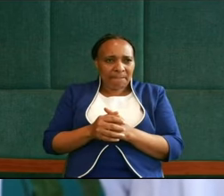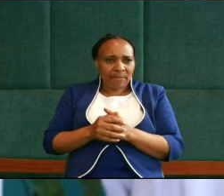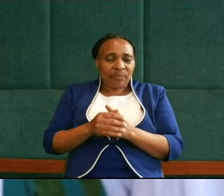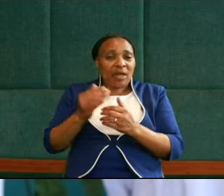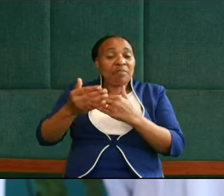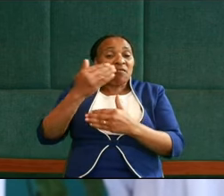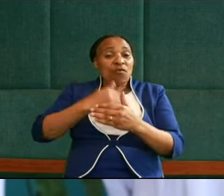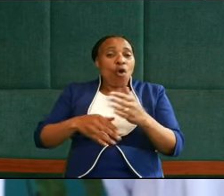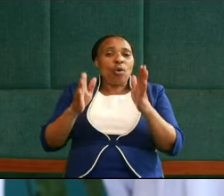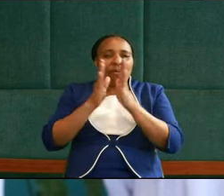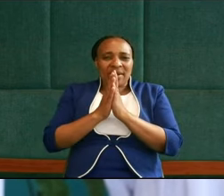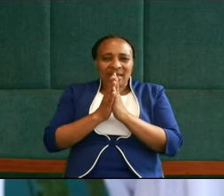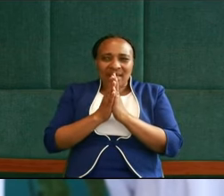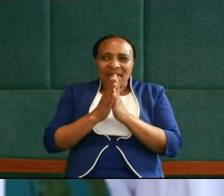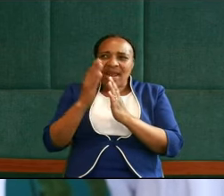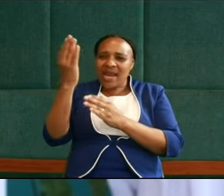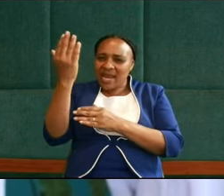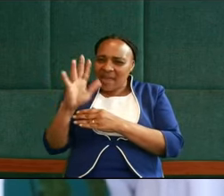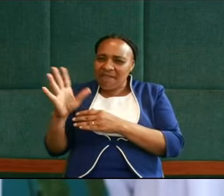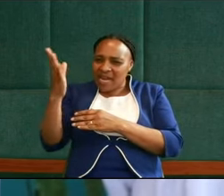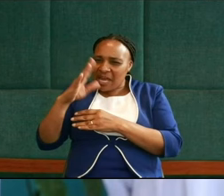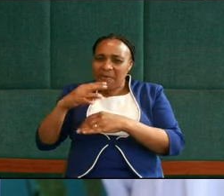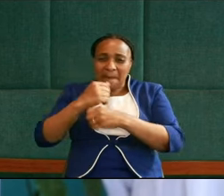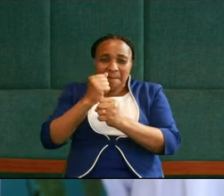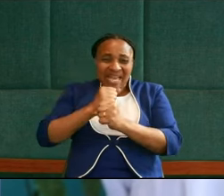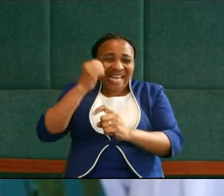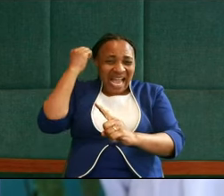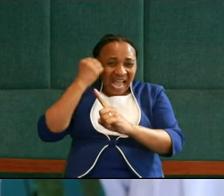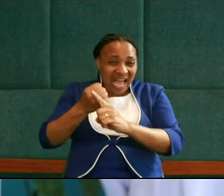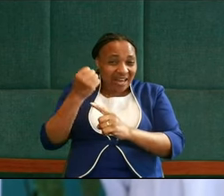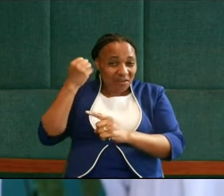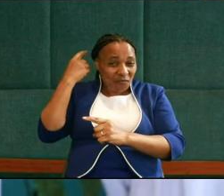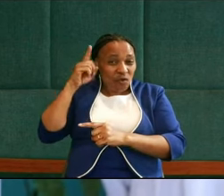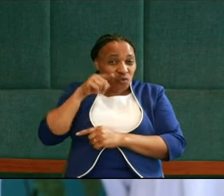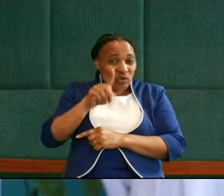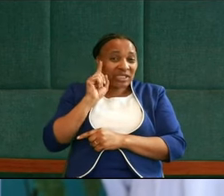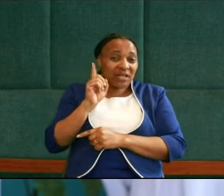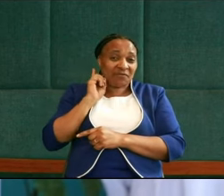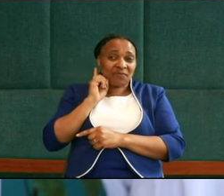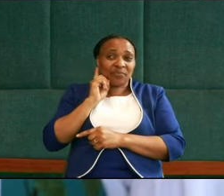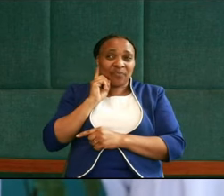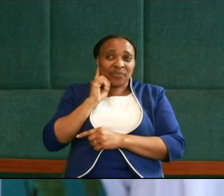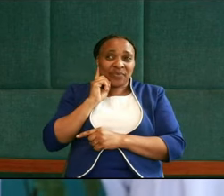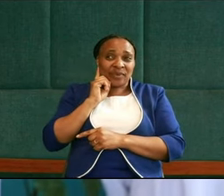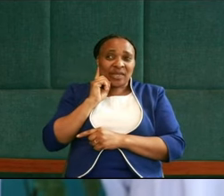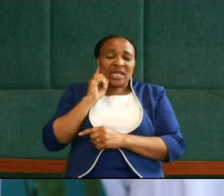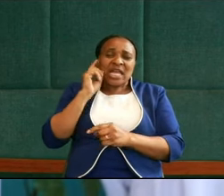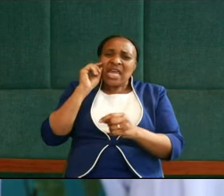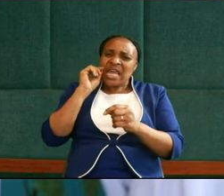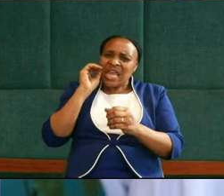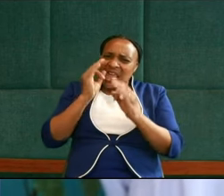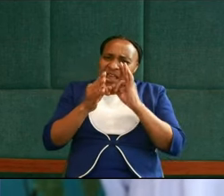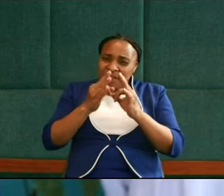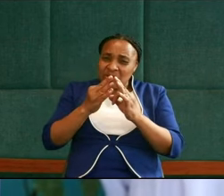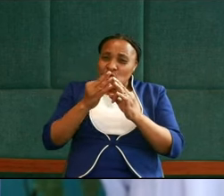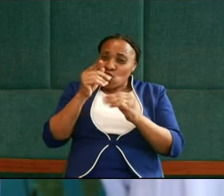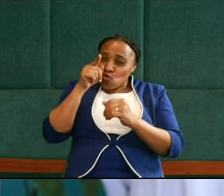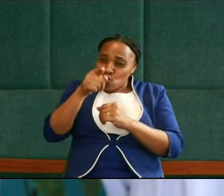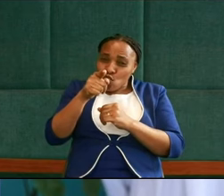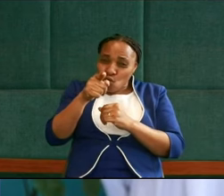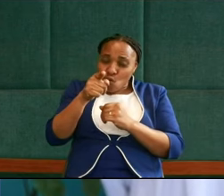pray, don't make it difficult for yourself. It's between you and God. It's between you and